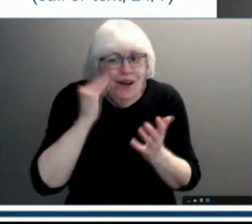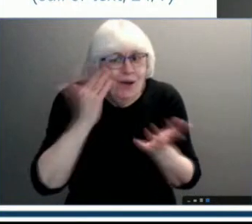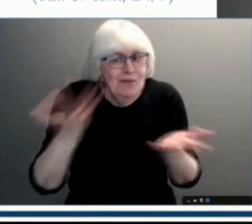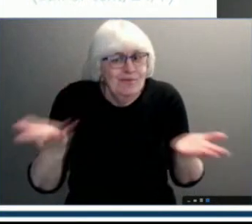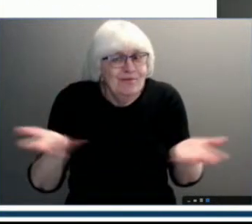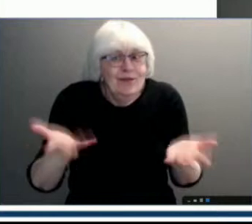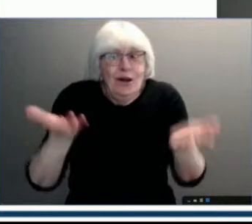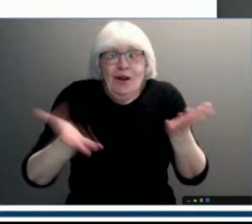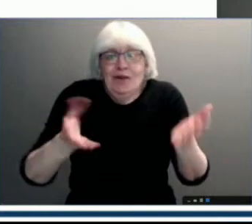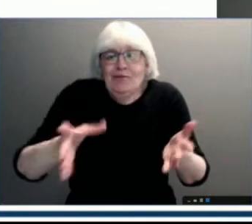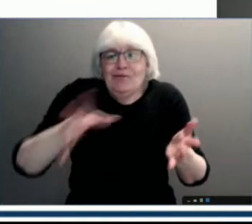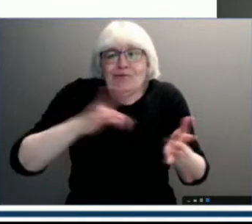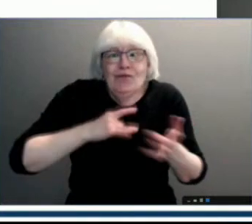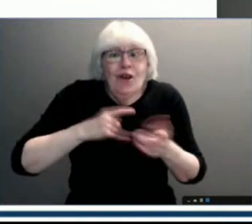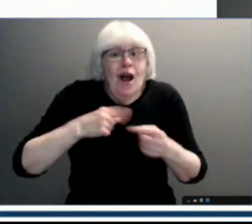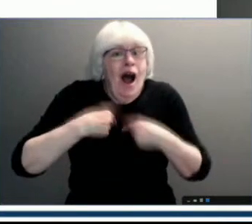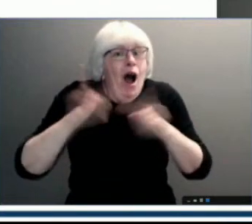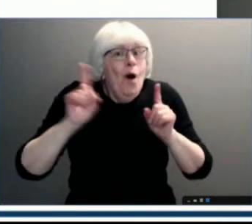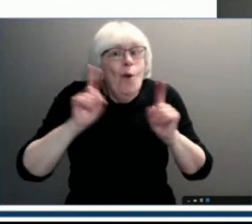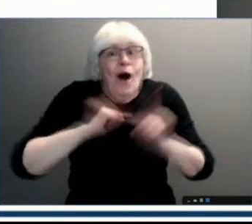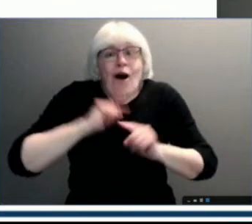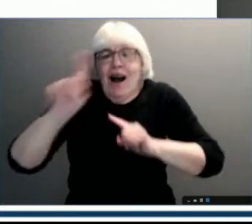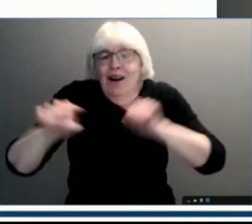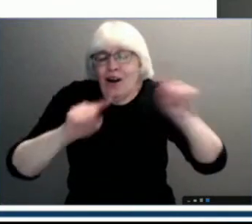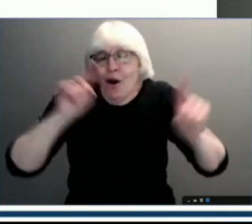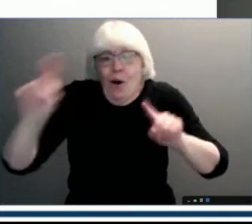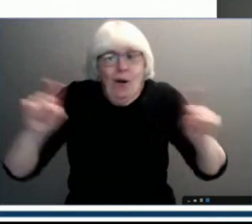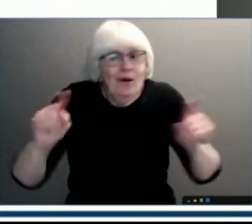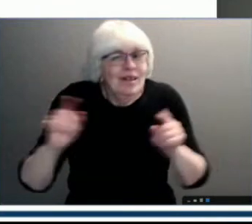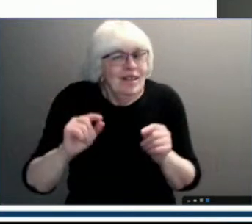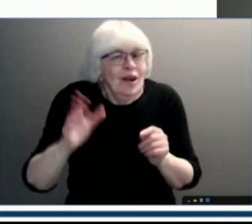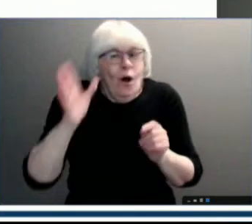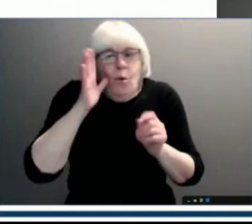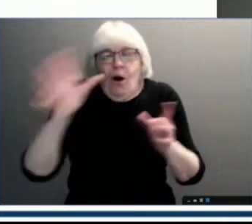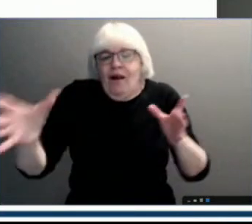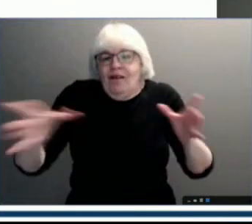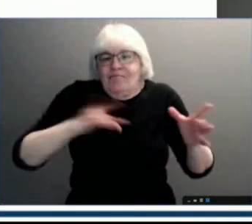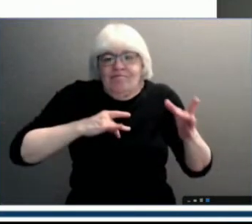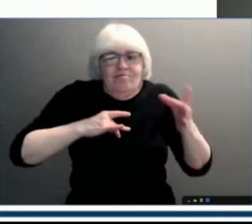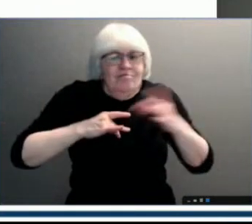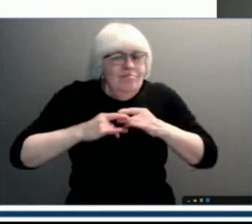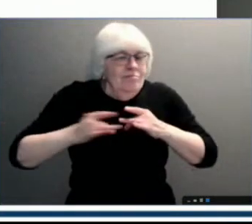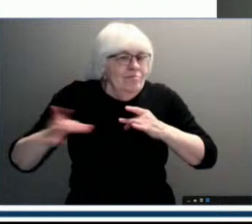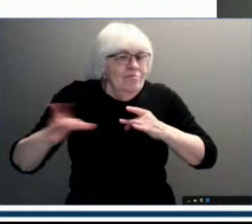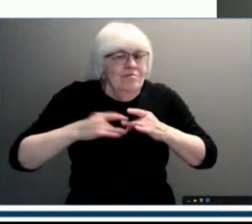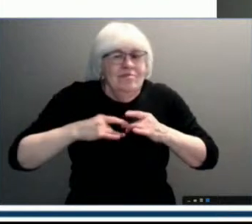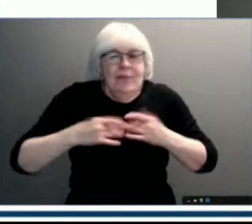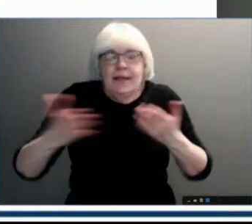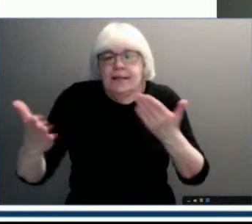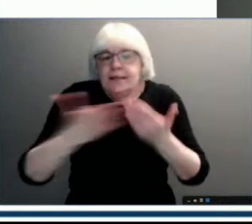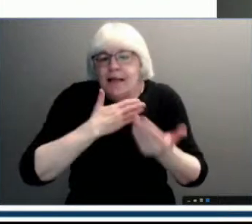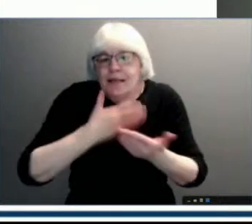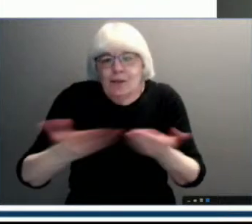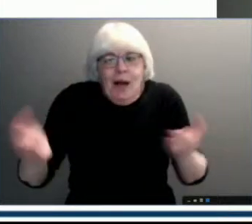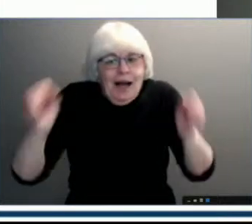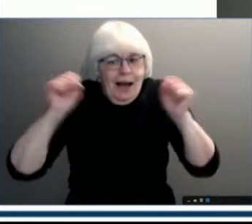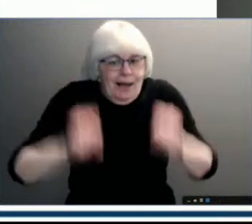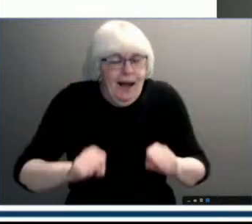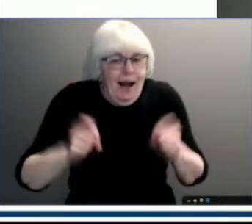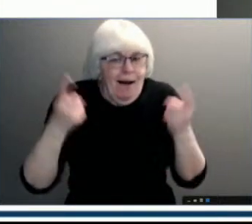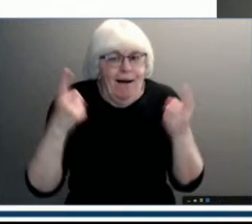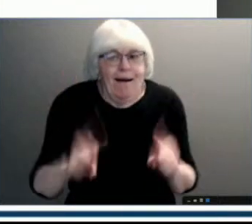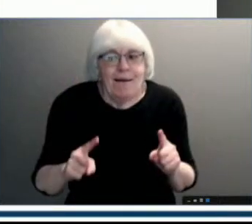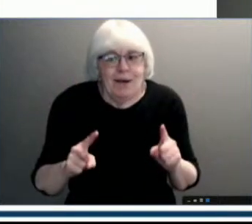then conduct ourselves with the right personal preventive measures no matter where we are. And the key to that is focusing on keeping people